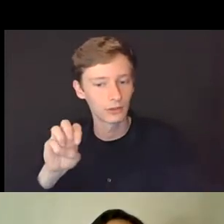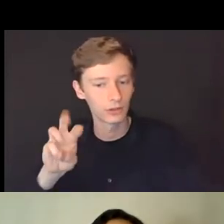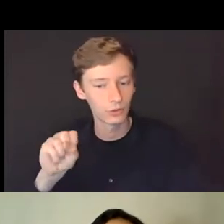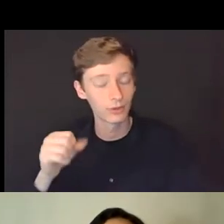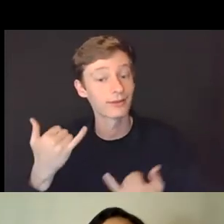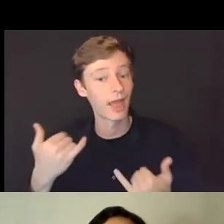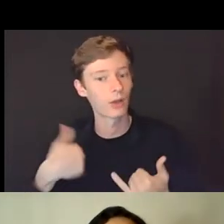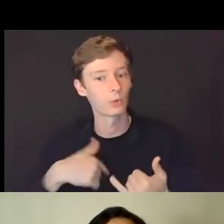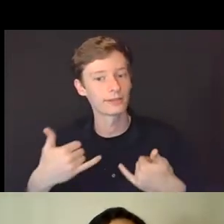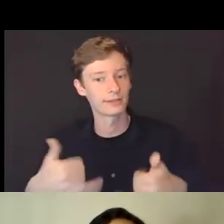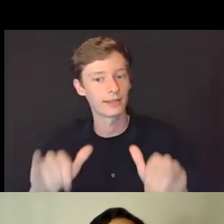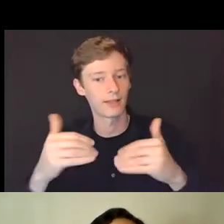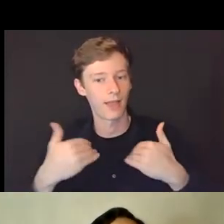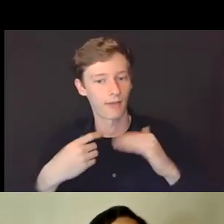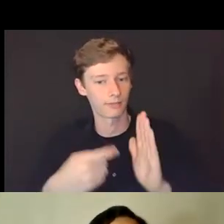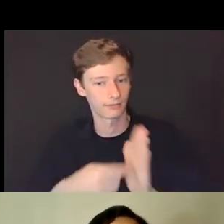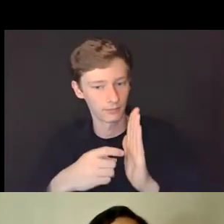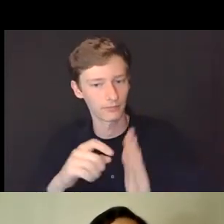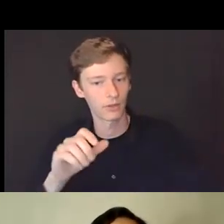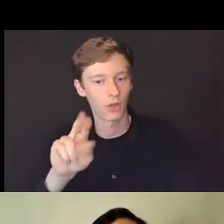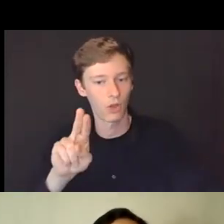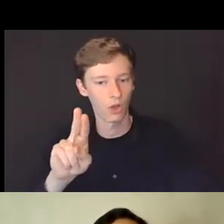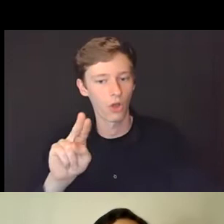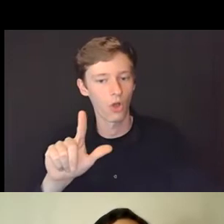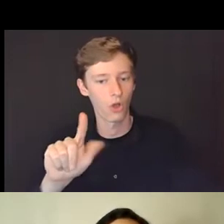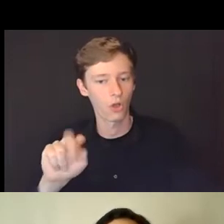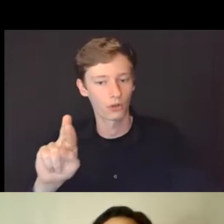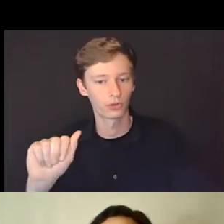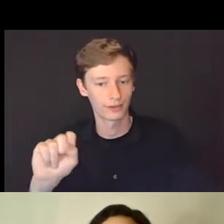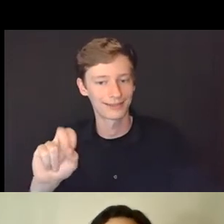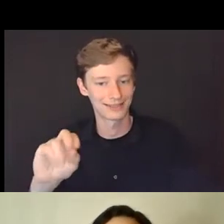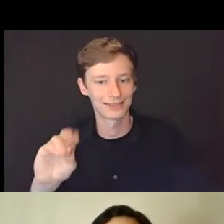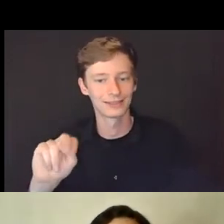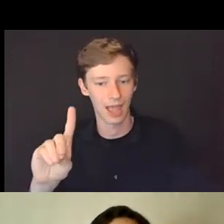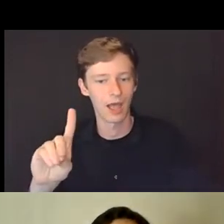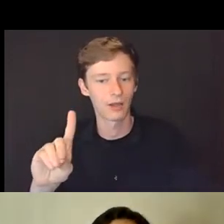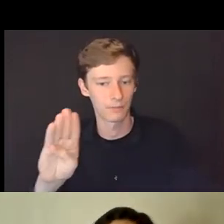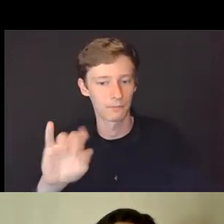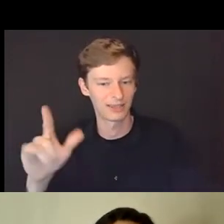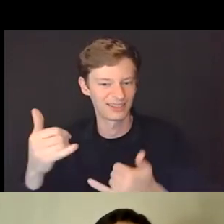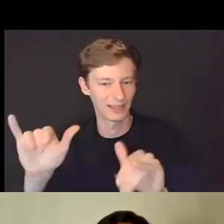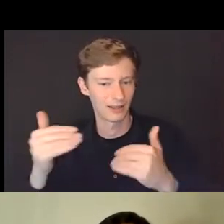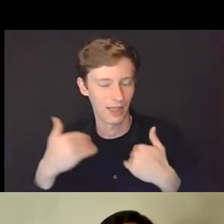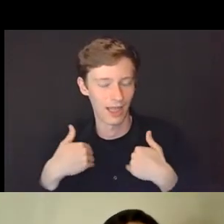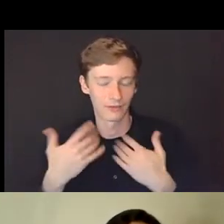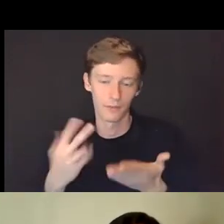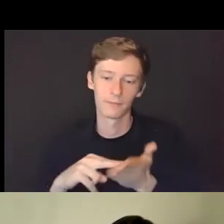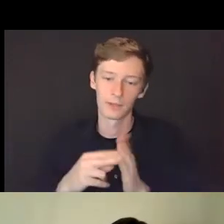just, it helped so much in our struggle for our healthcare and for our freedoms. So thank